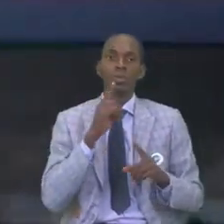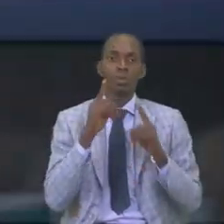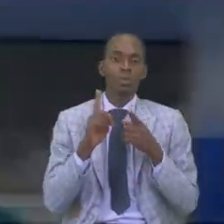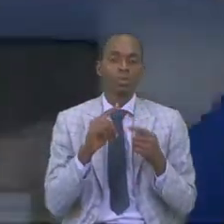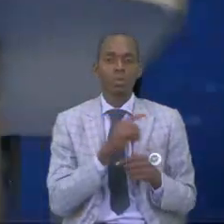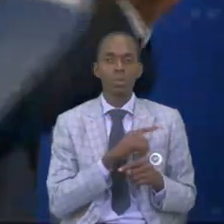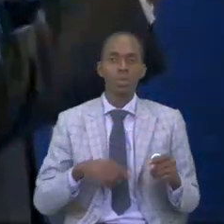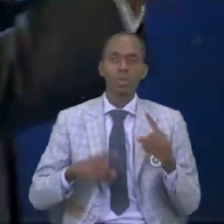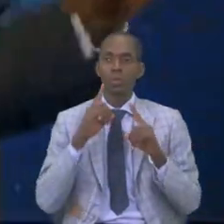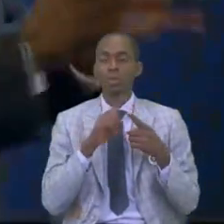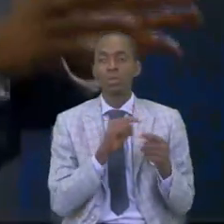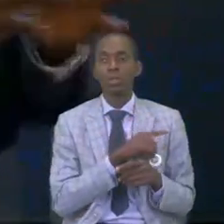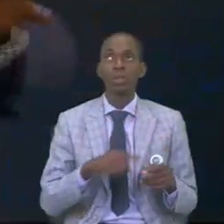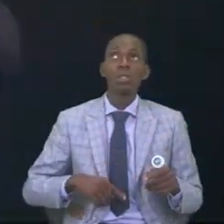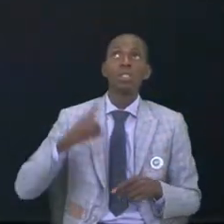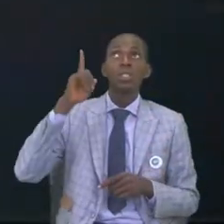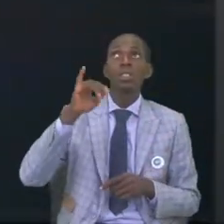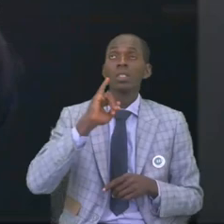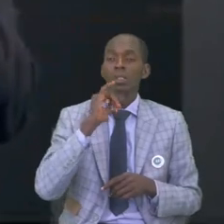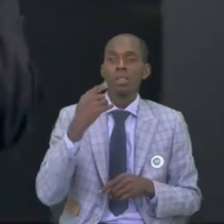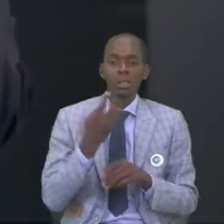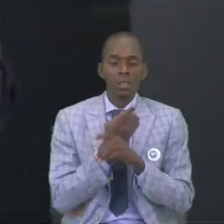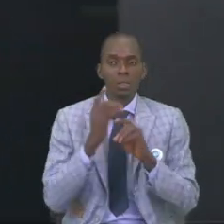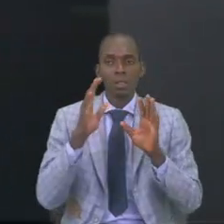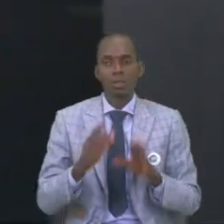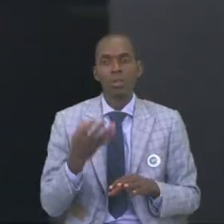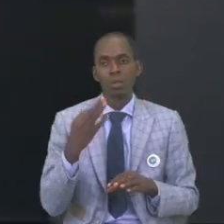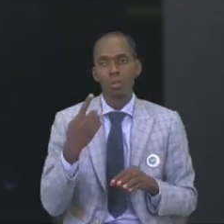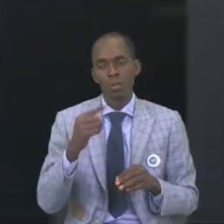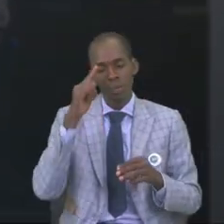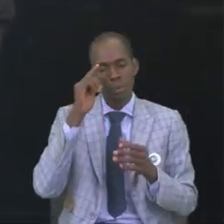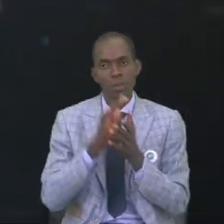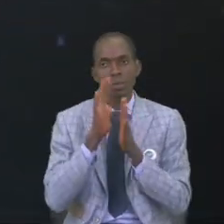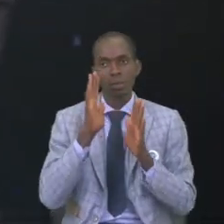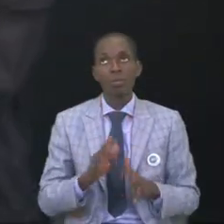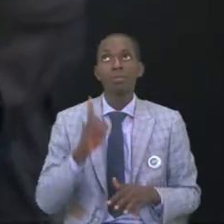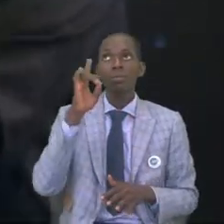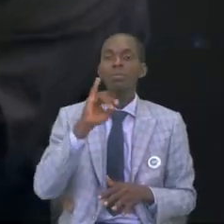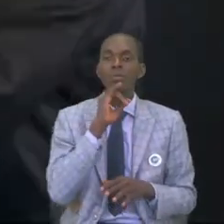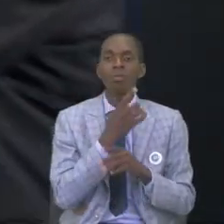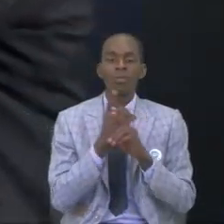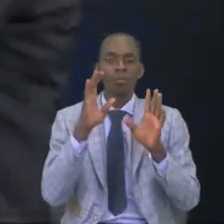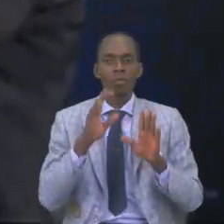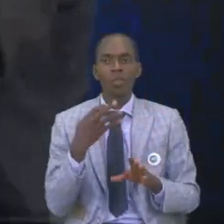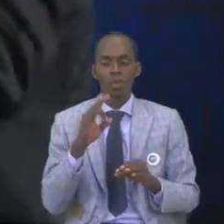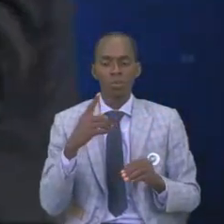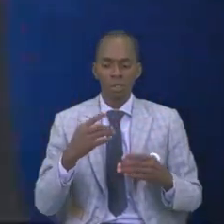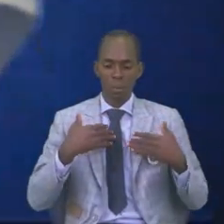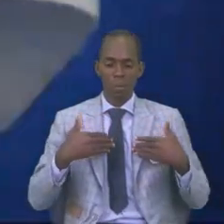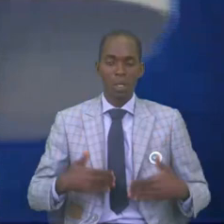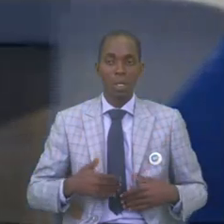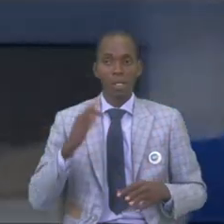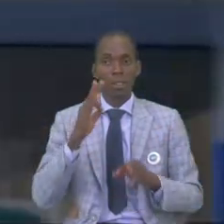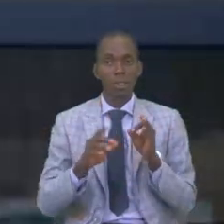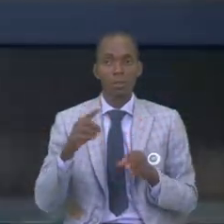Tell the Lord, he is the deliverer of the believer. He is the deliverer of the body. And if you'll tell the